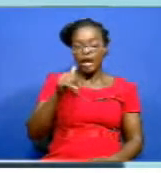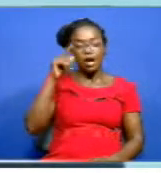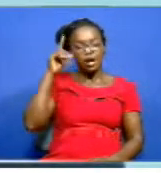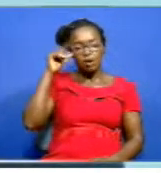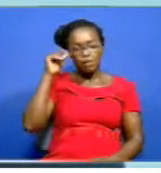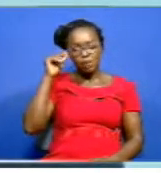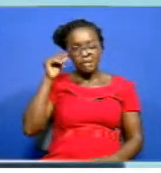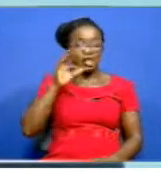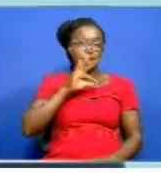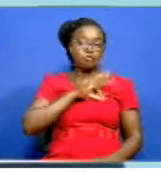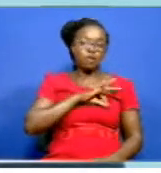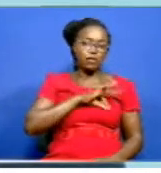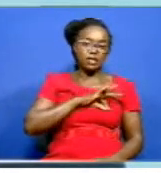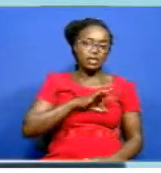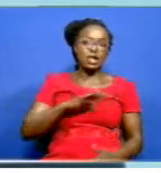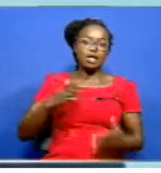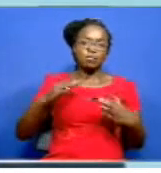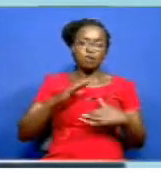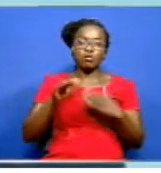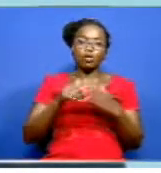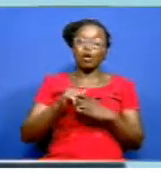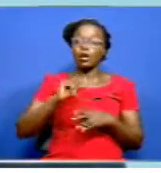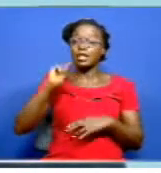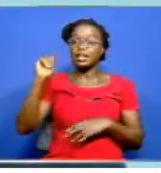it will benefit everybody in this country.